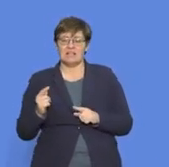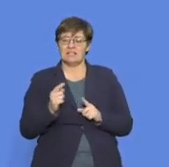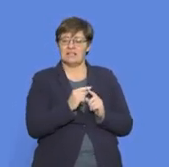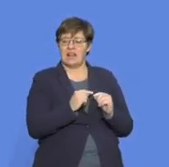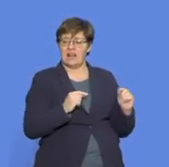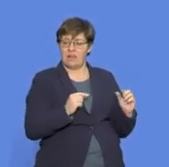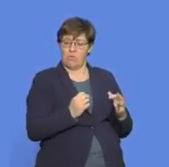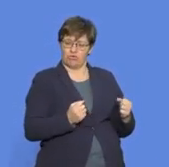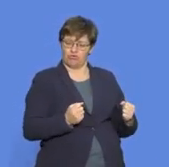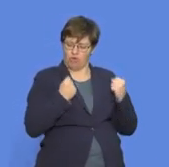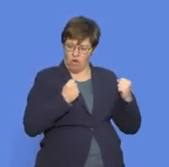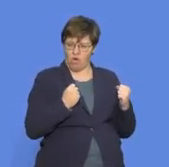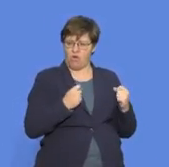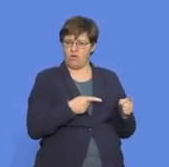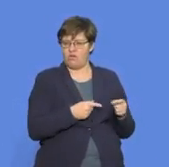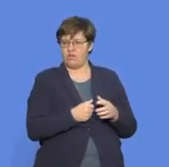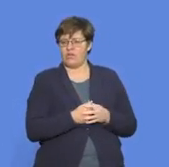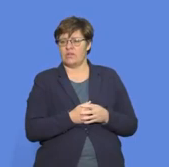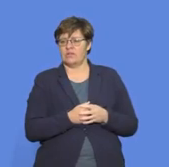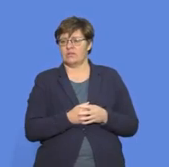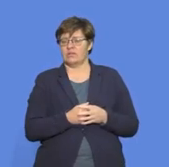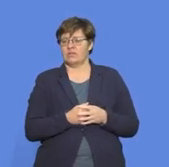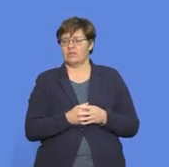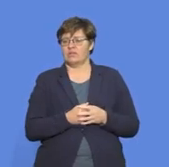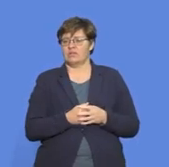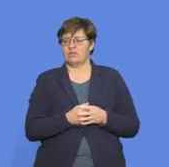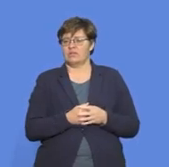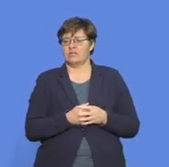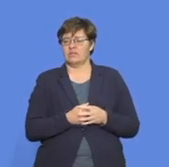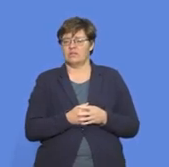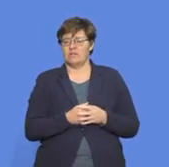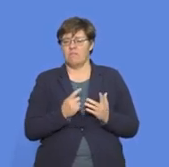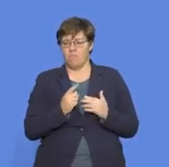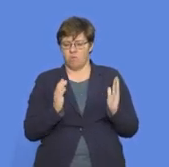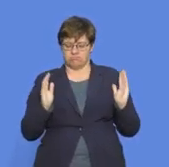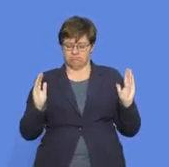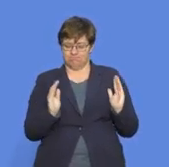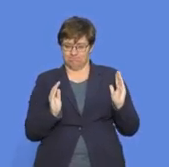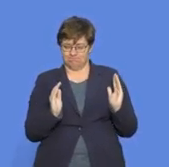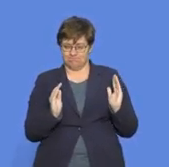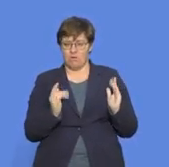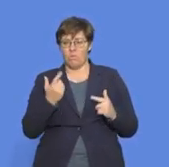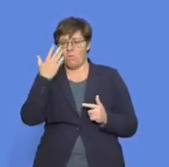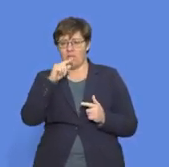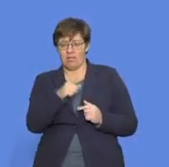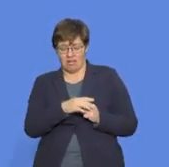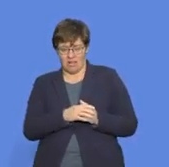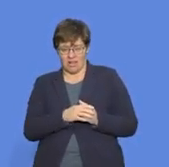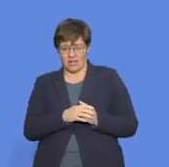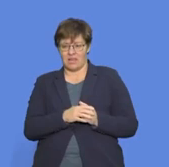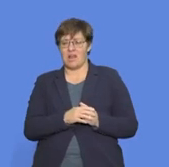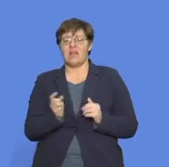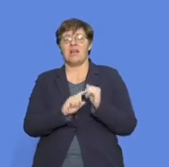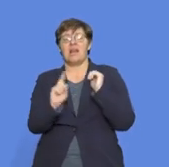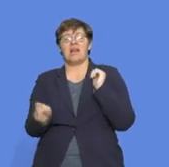is becoming a little bit stronger, and so that it's actually a little bit closer to what we know. And the